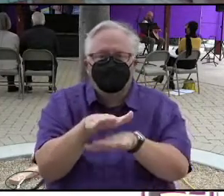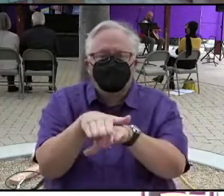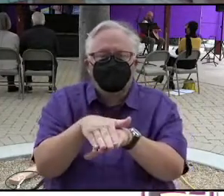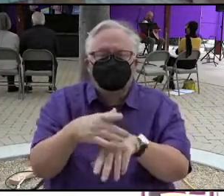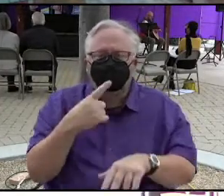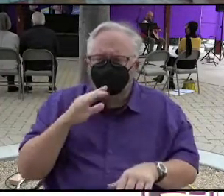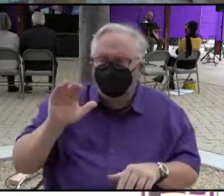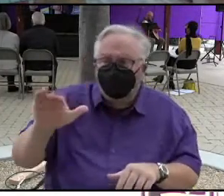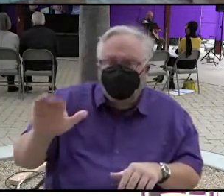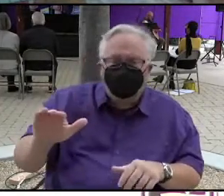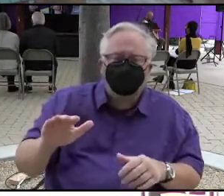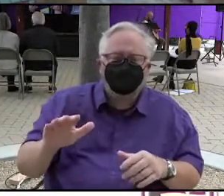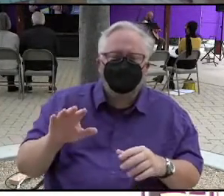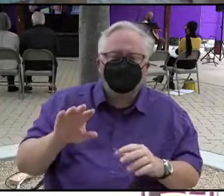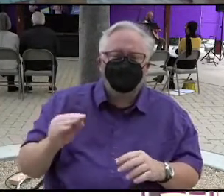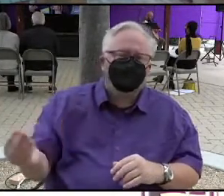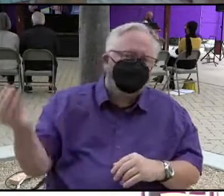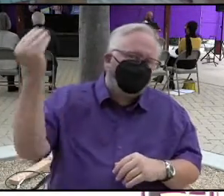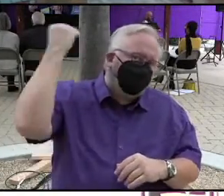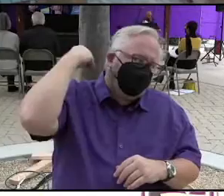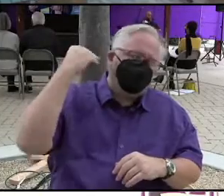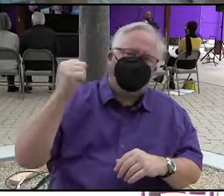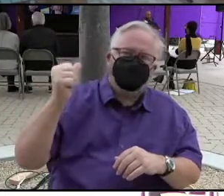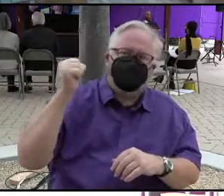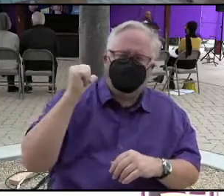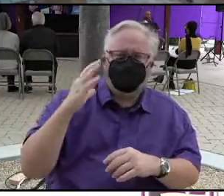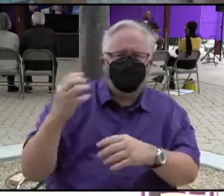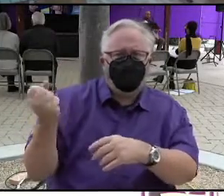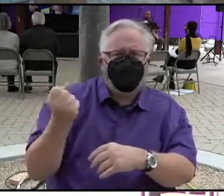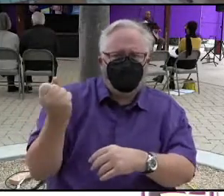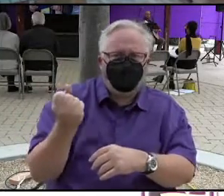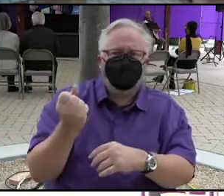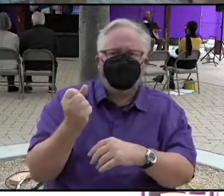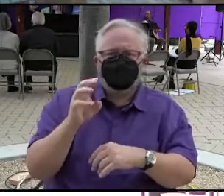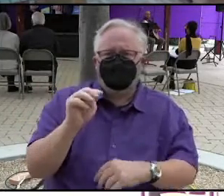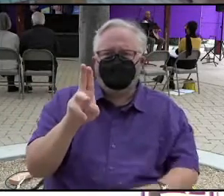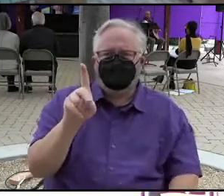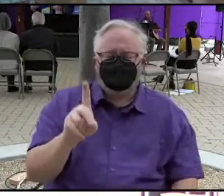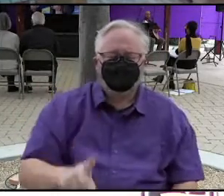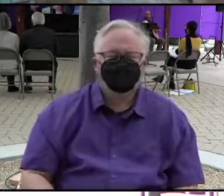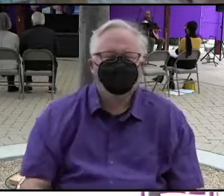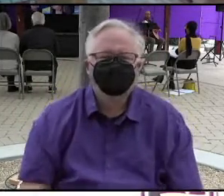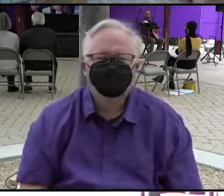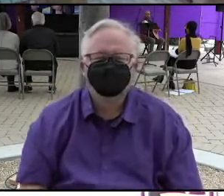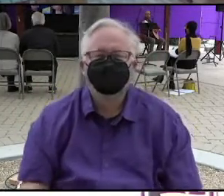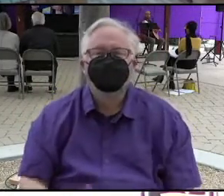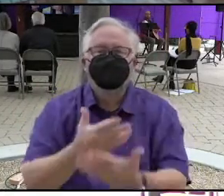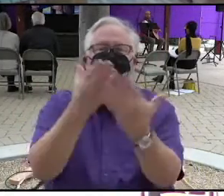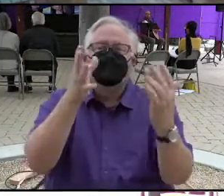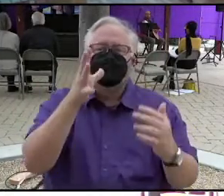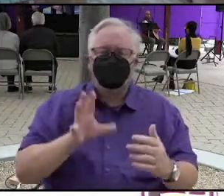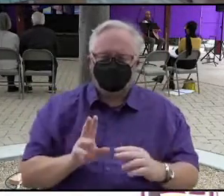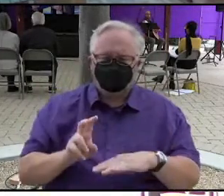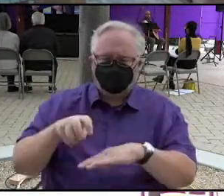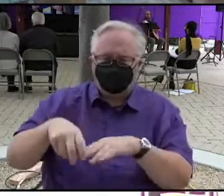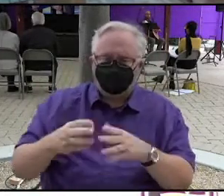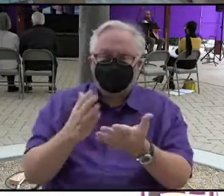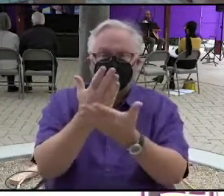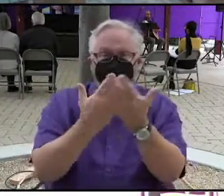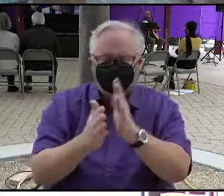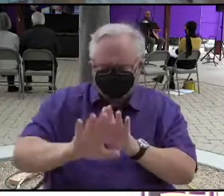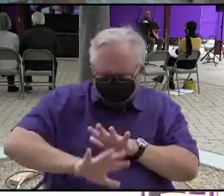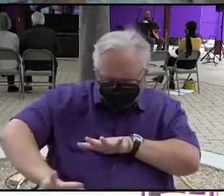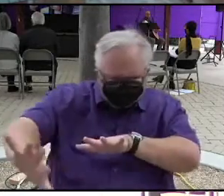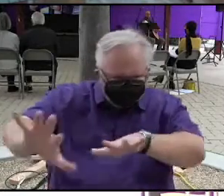"Here, put it on my back, and I will hold it." Sky Woman bent and spread the mud with her